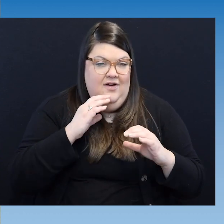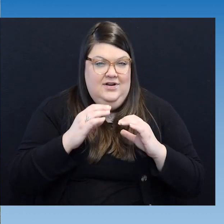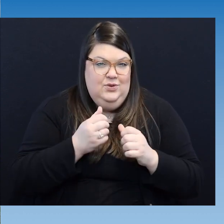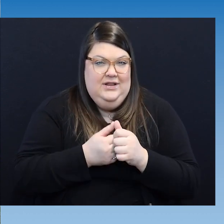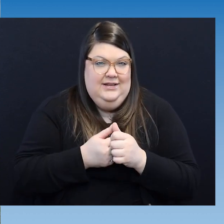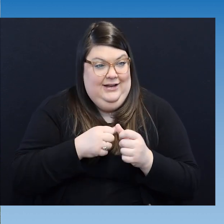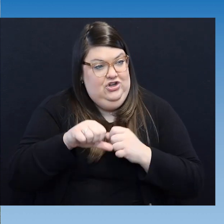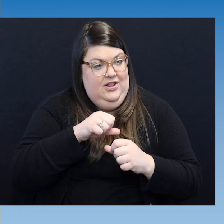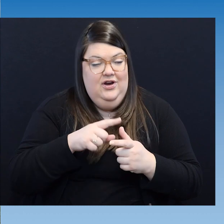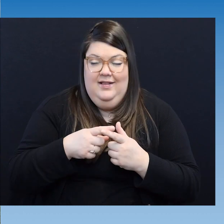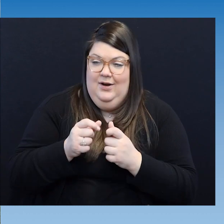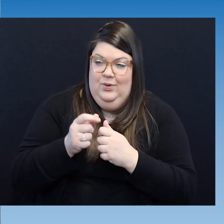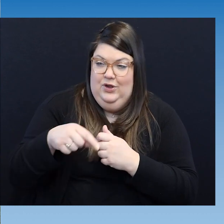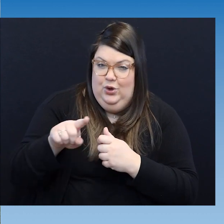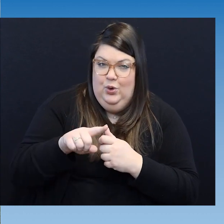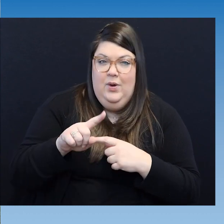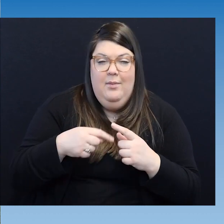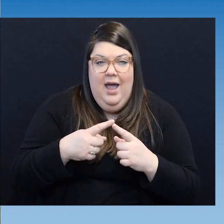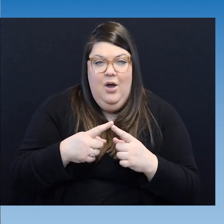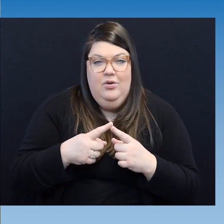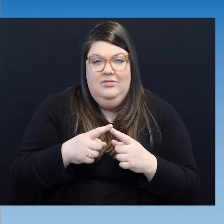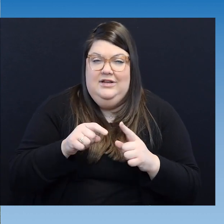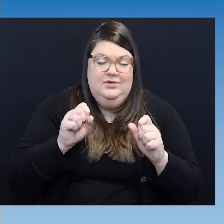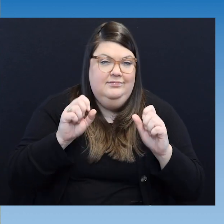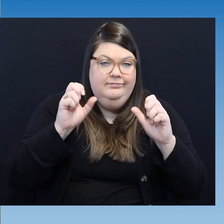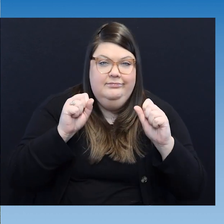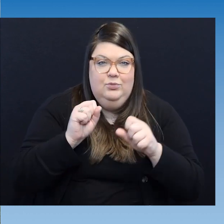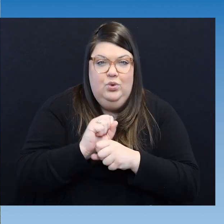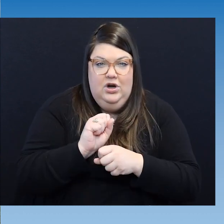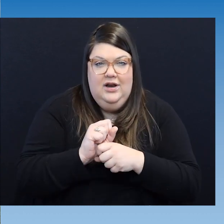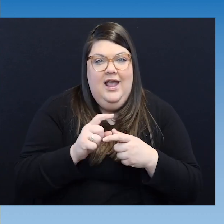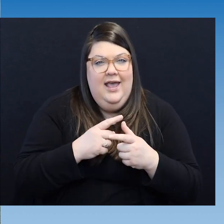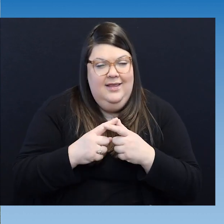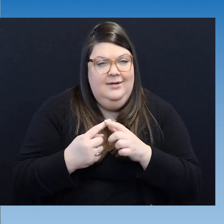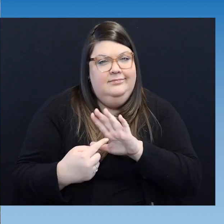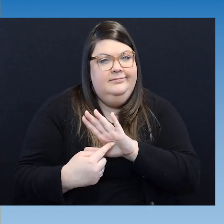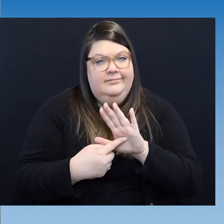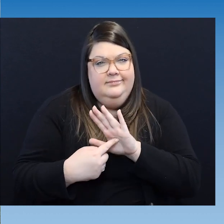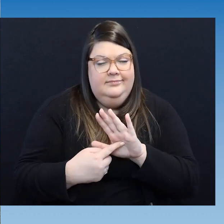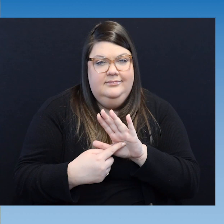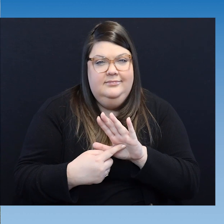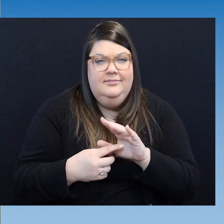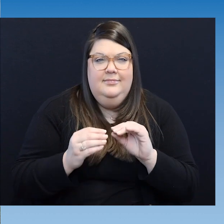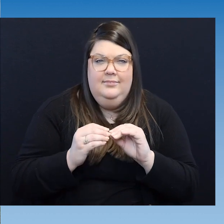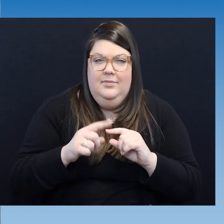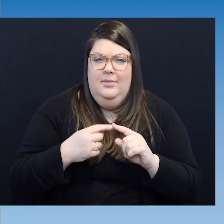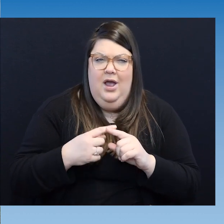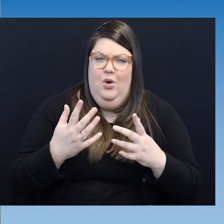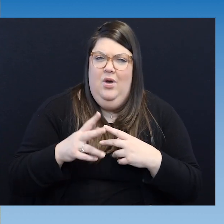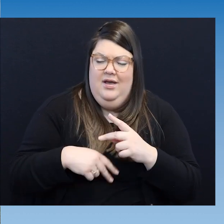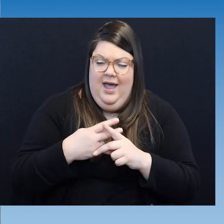each other and then with you about this incredible work, and then to shed light on what this